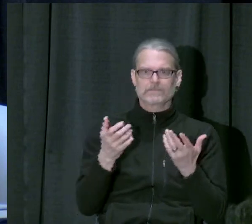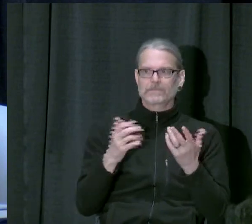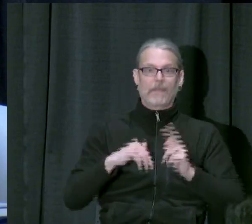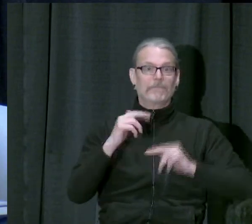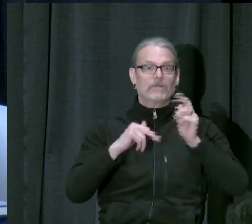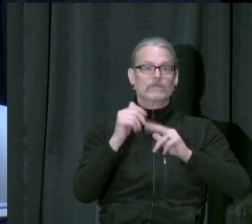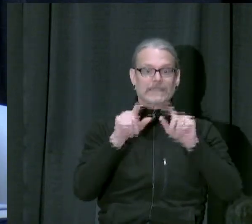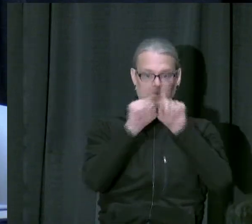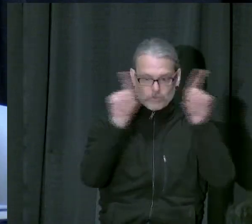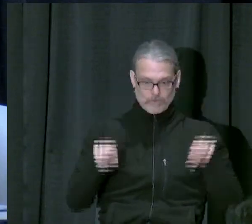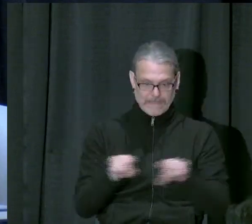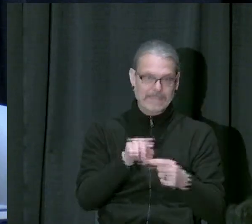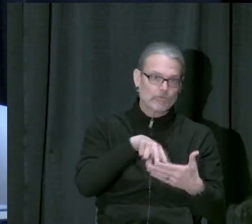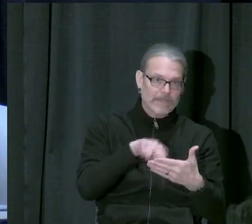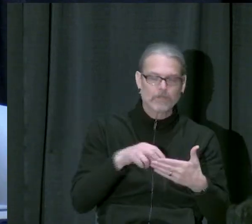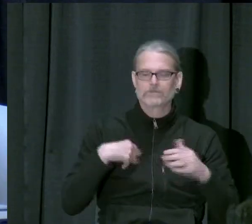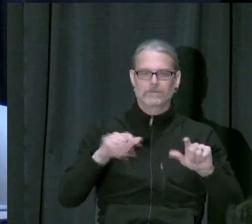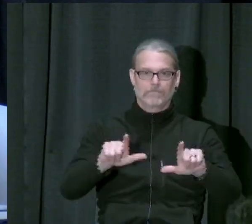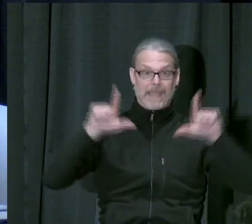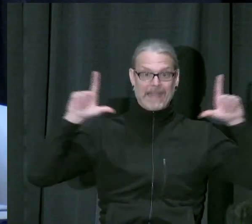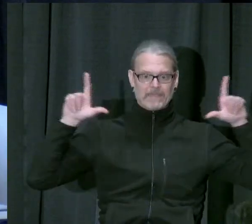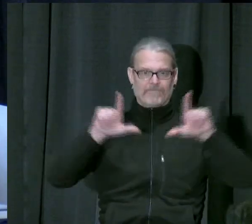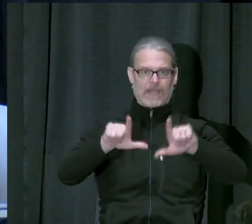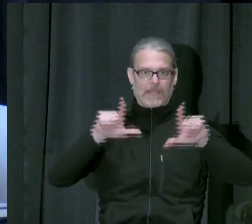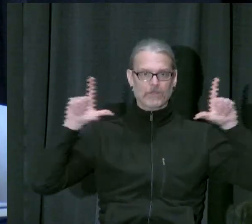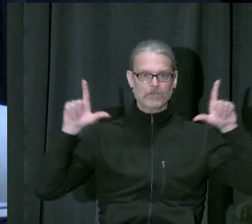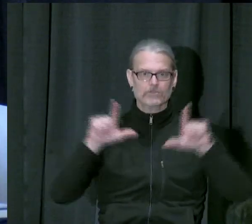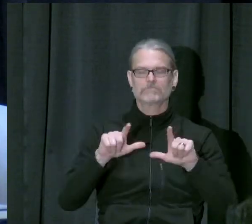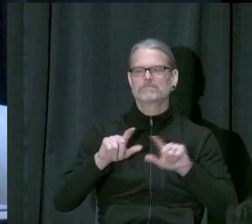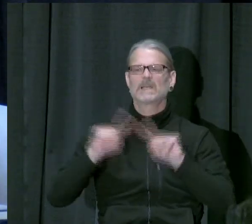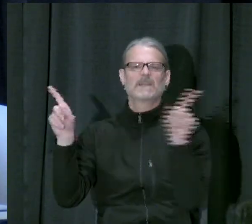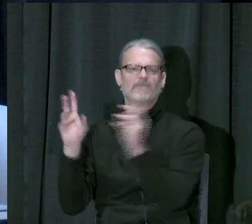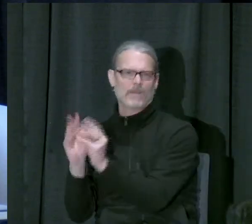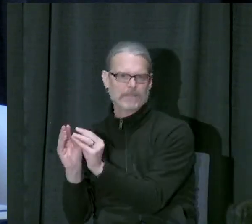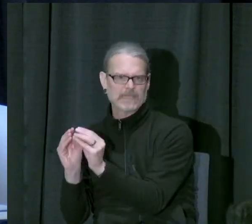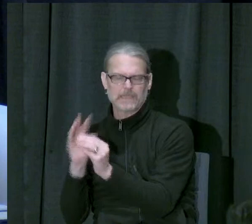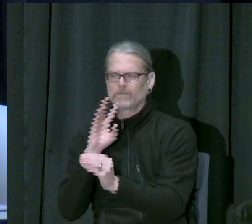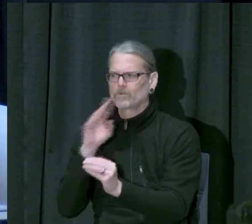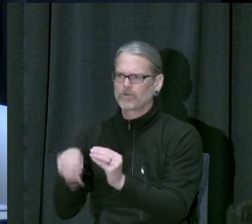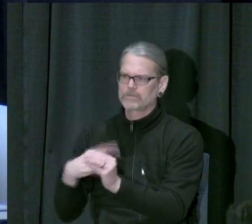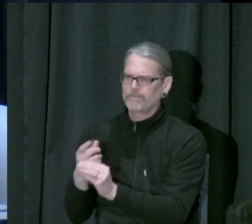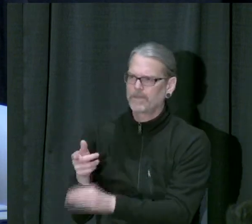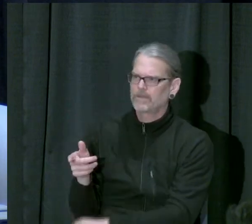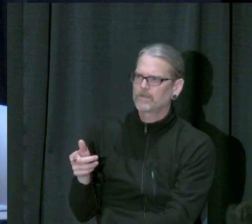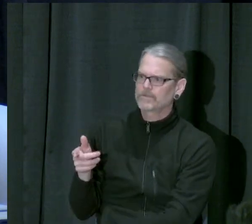screen readers and magnifiers. In another session, we're going to talk about